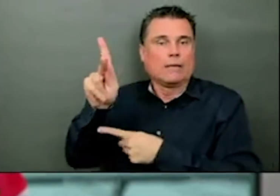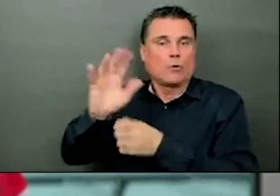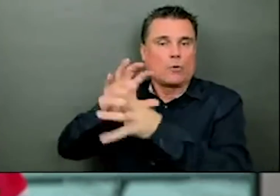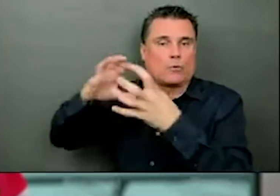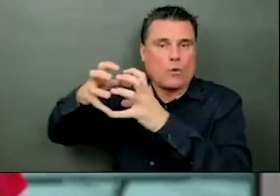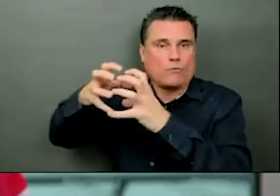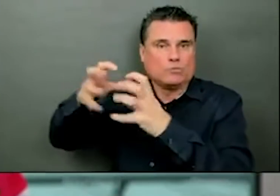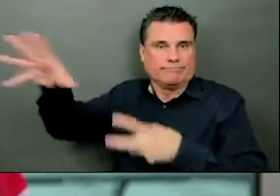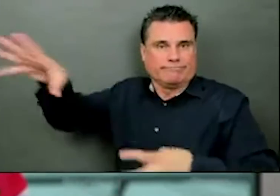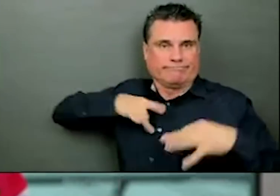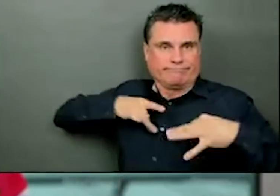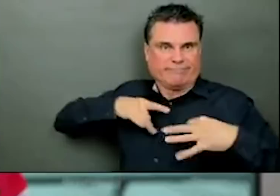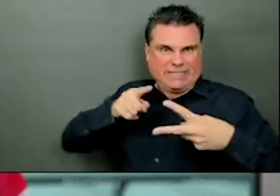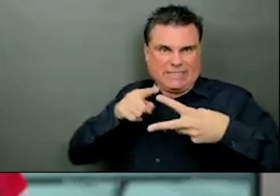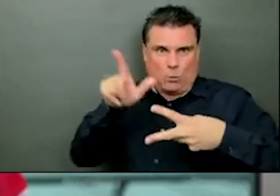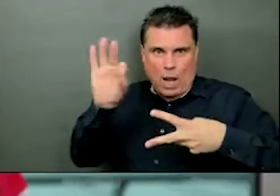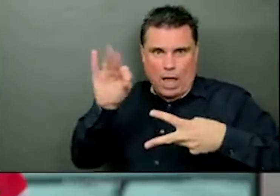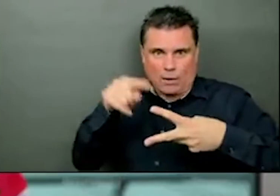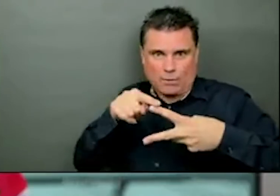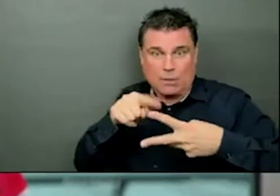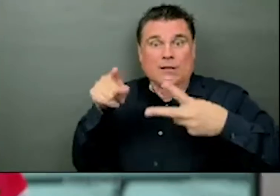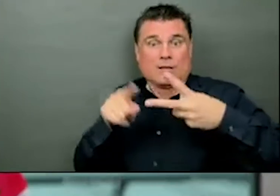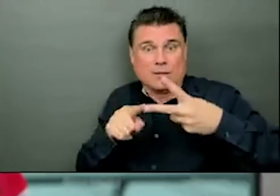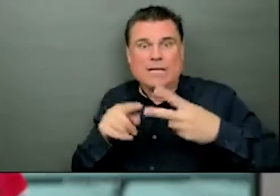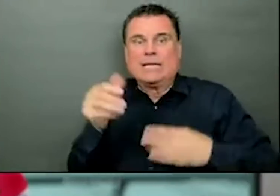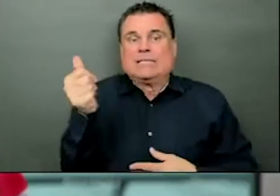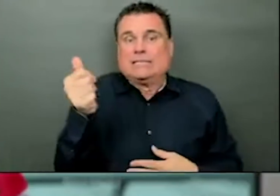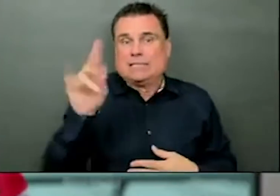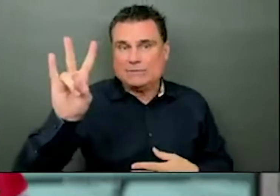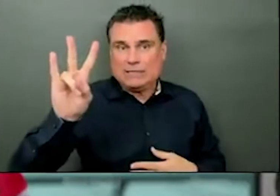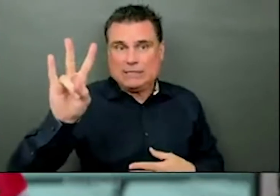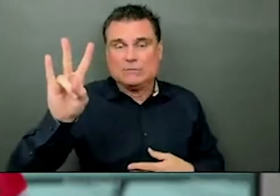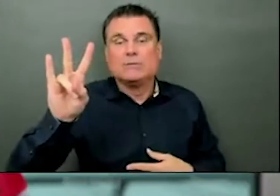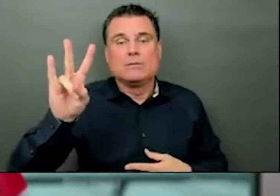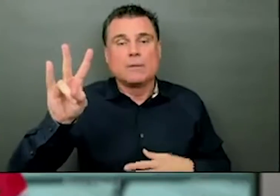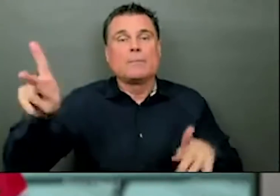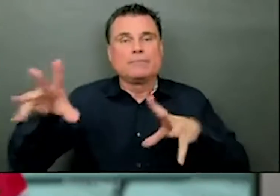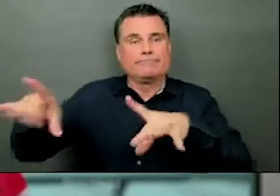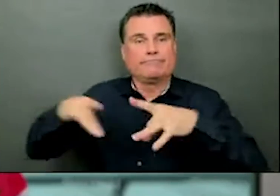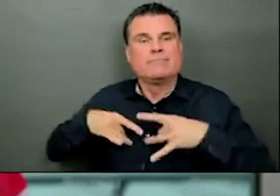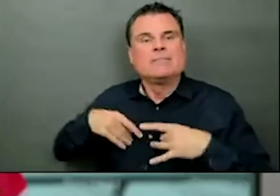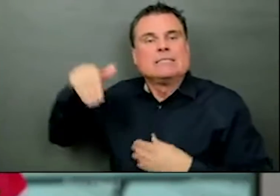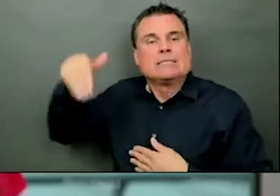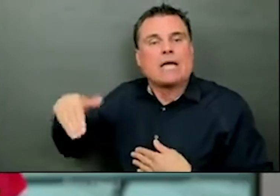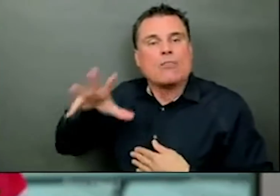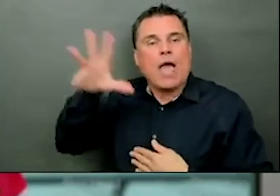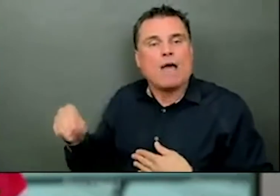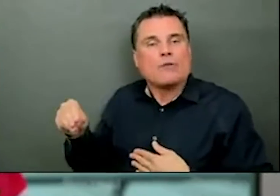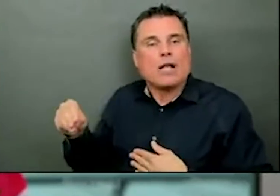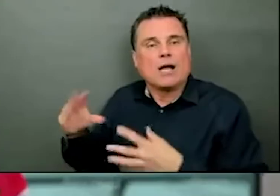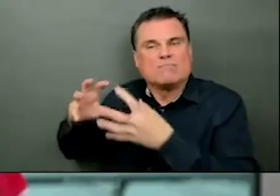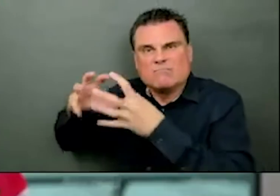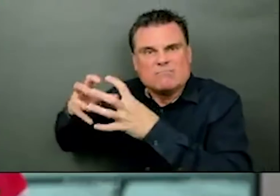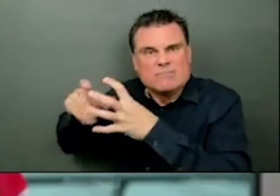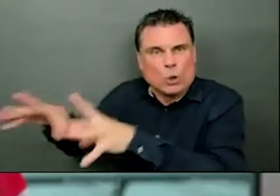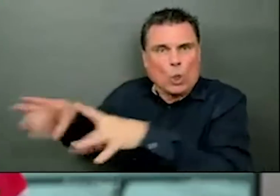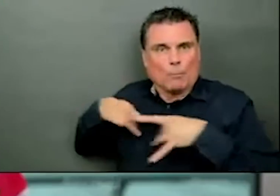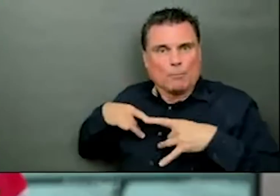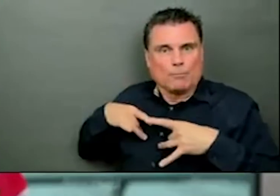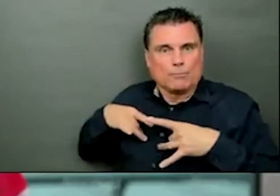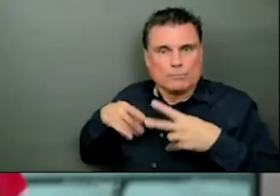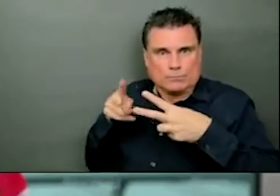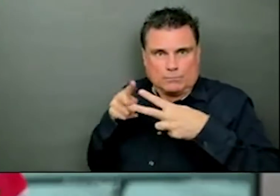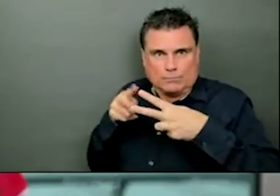B1.351, originally associated with South Africa. In the past week and a bit, the BC